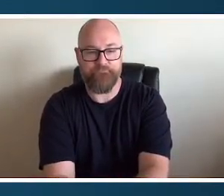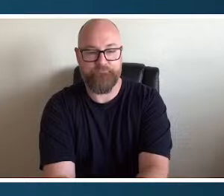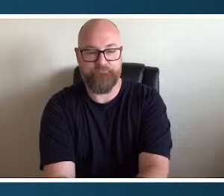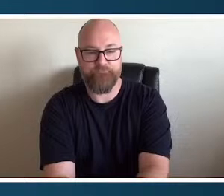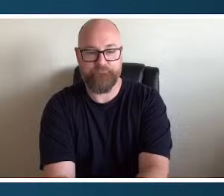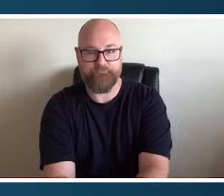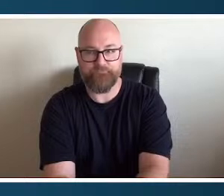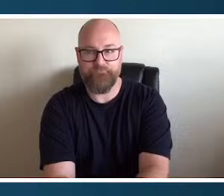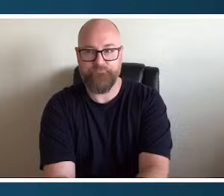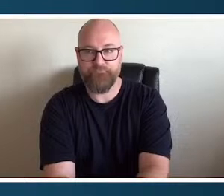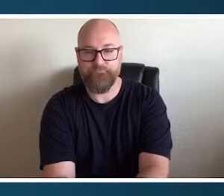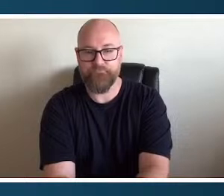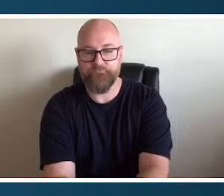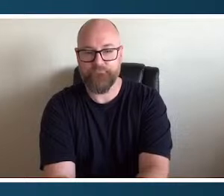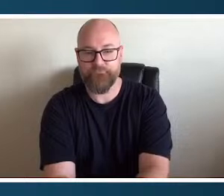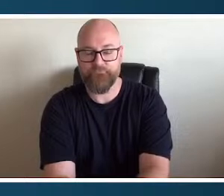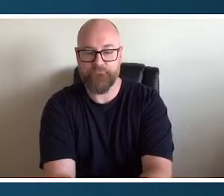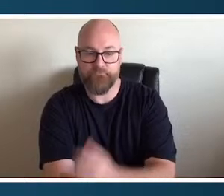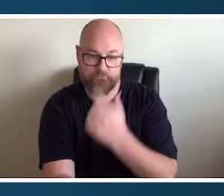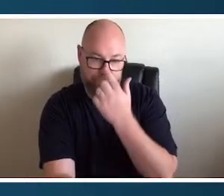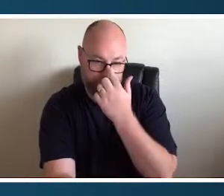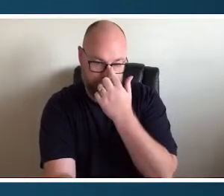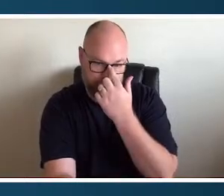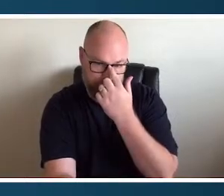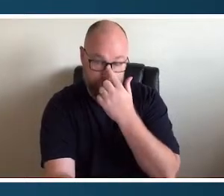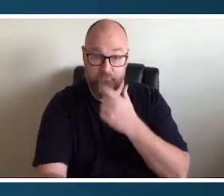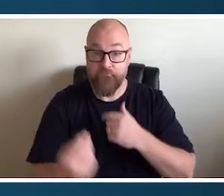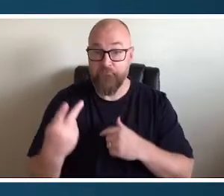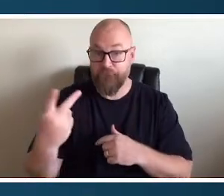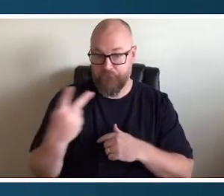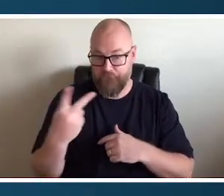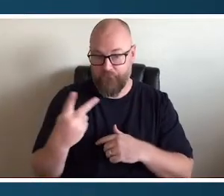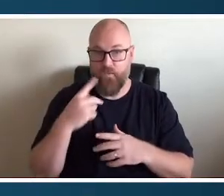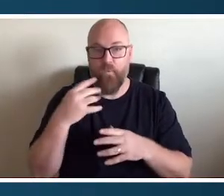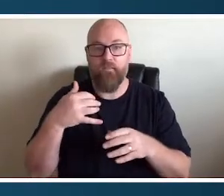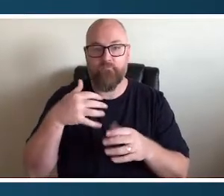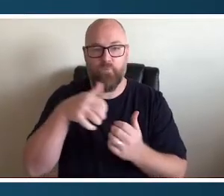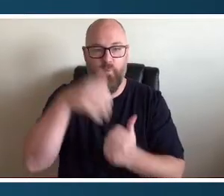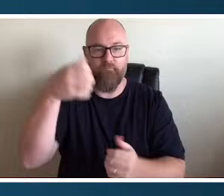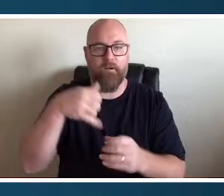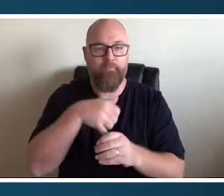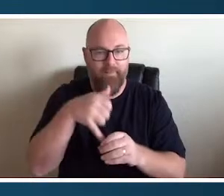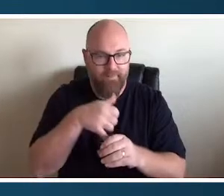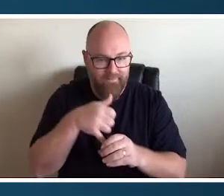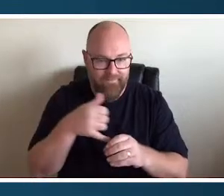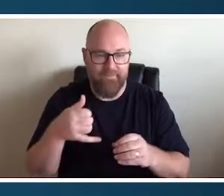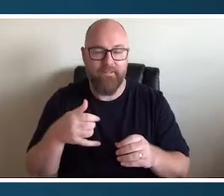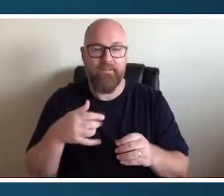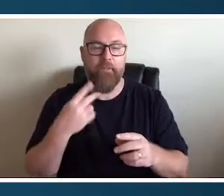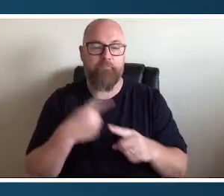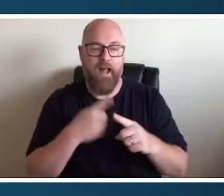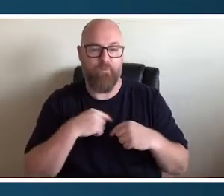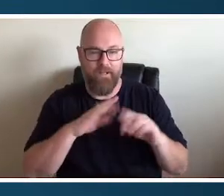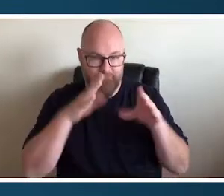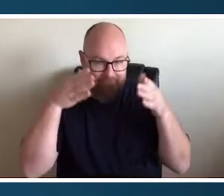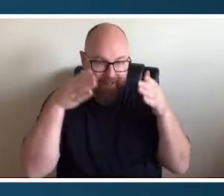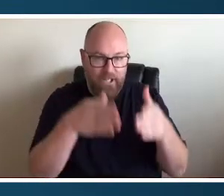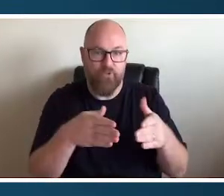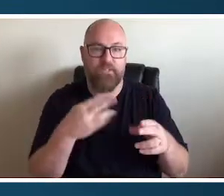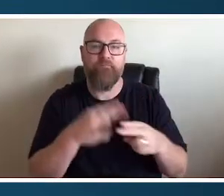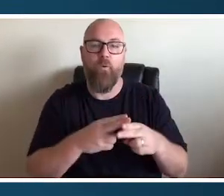Just building on that a bit, Esperanza, you and I are both medical practitioners with an interest and work in